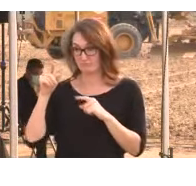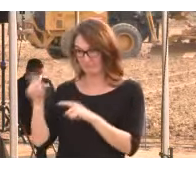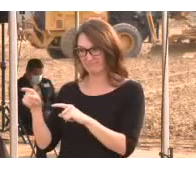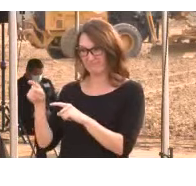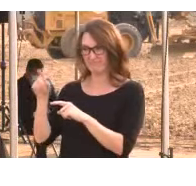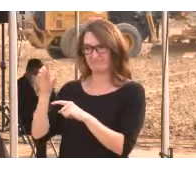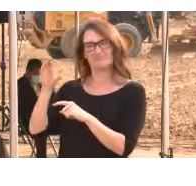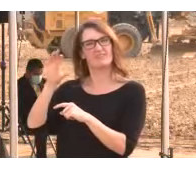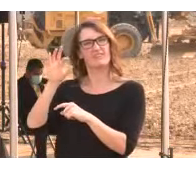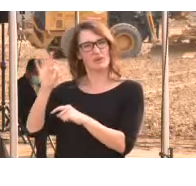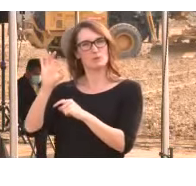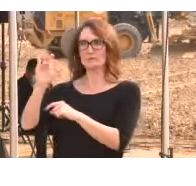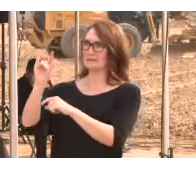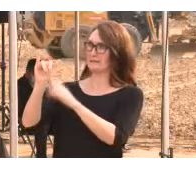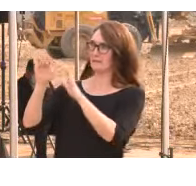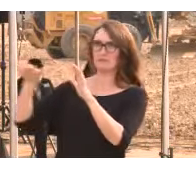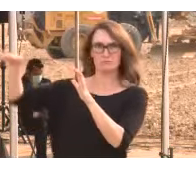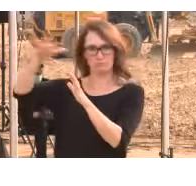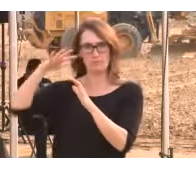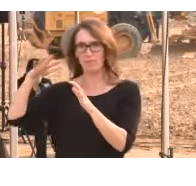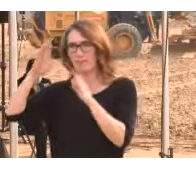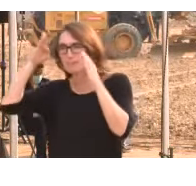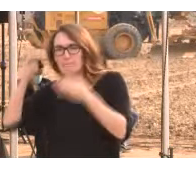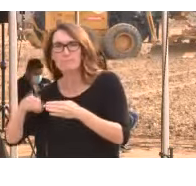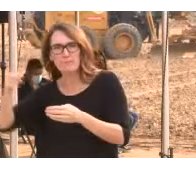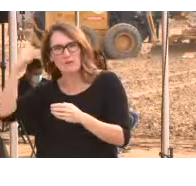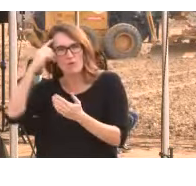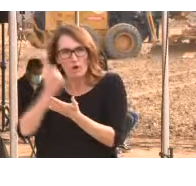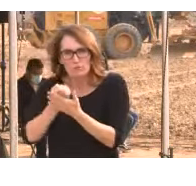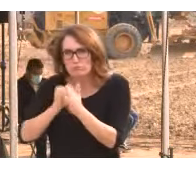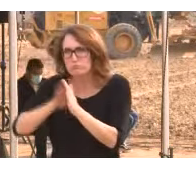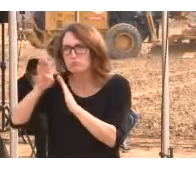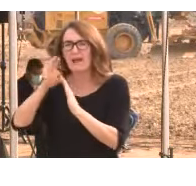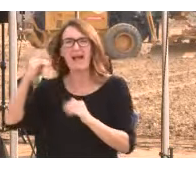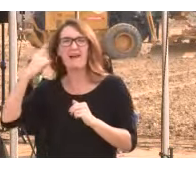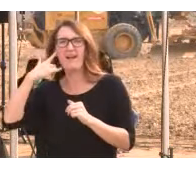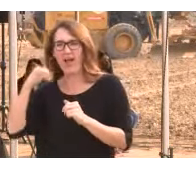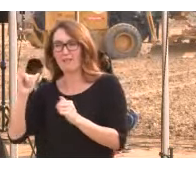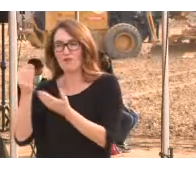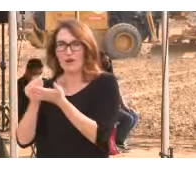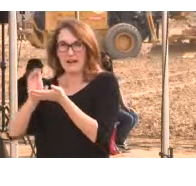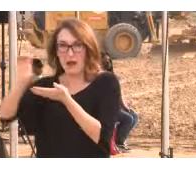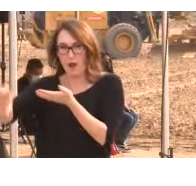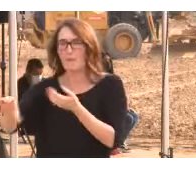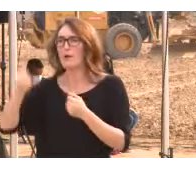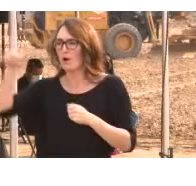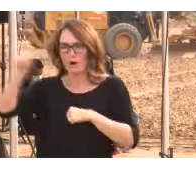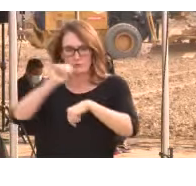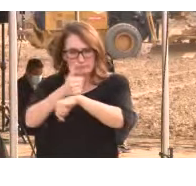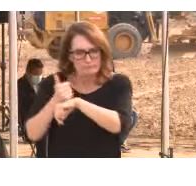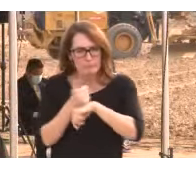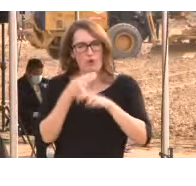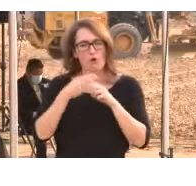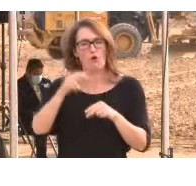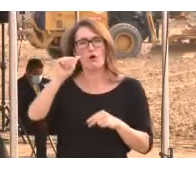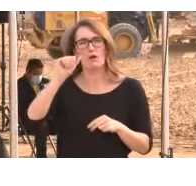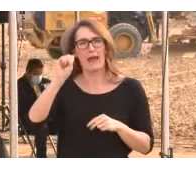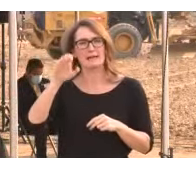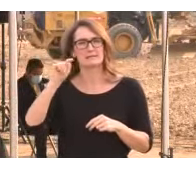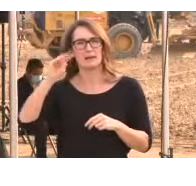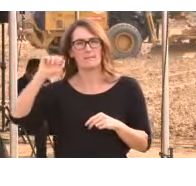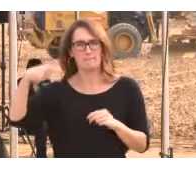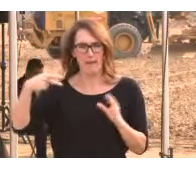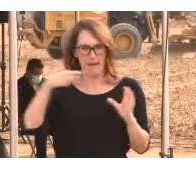West Fresno Coalition for the Economic Development, and the California Endowment worked together to create an asset map and look at creating